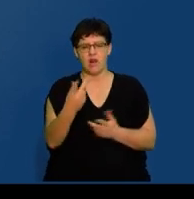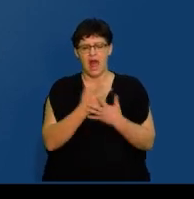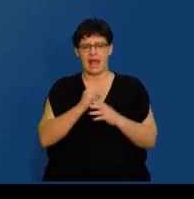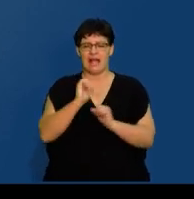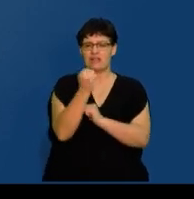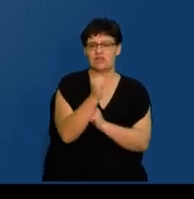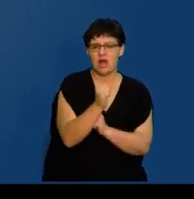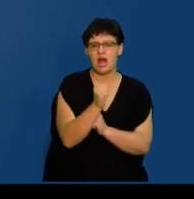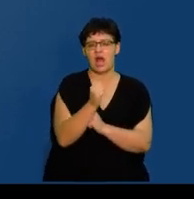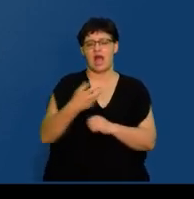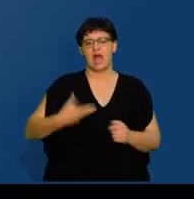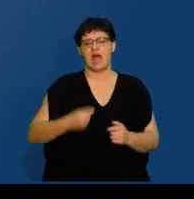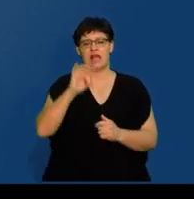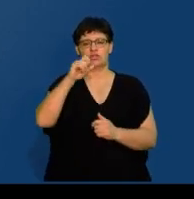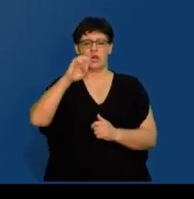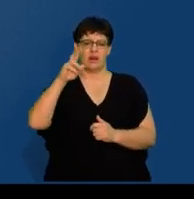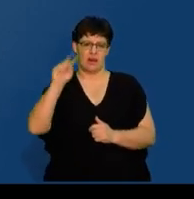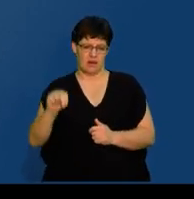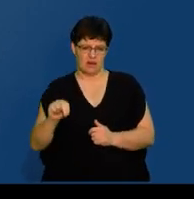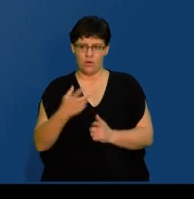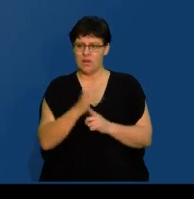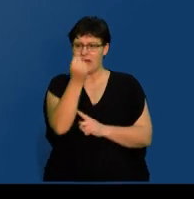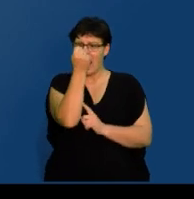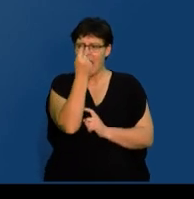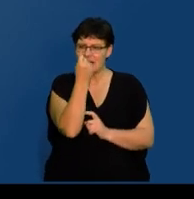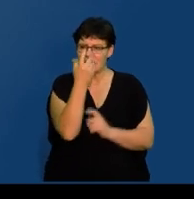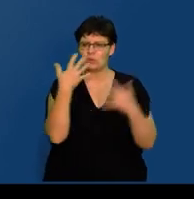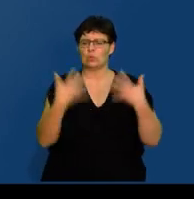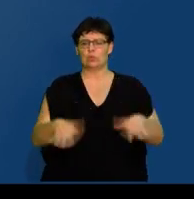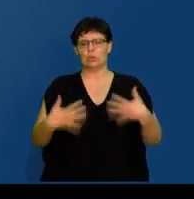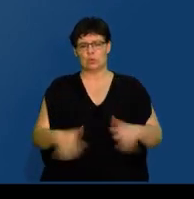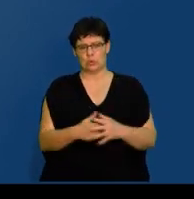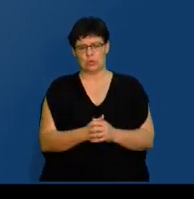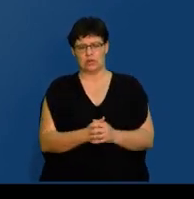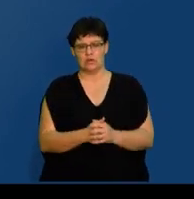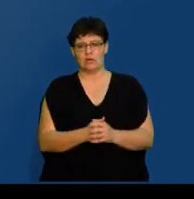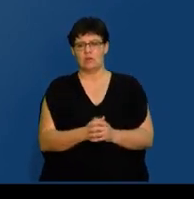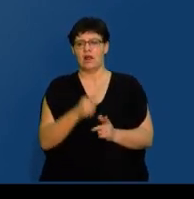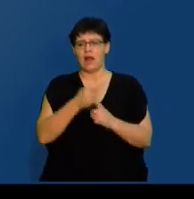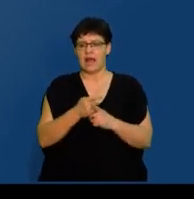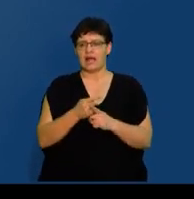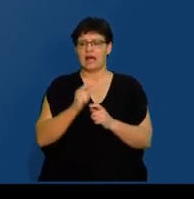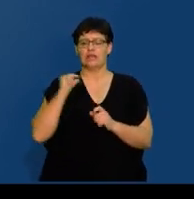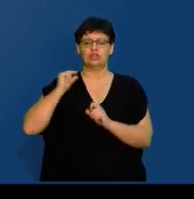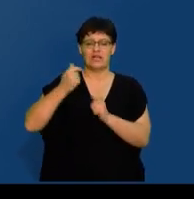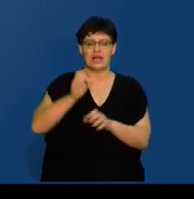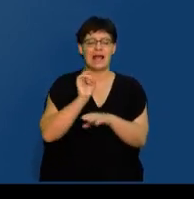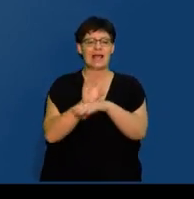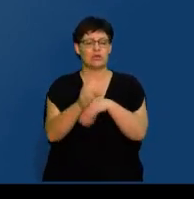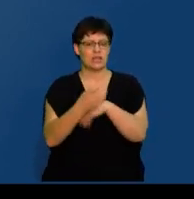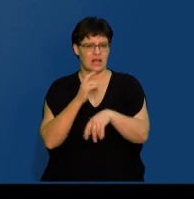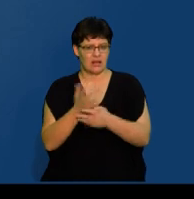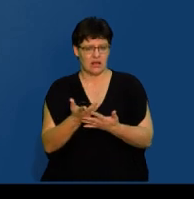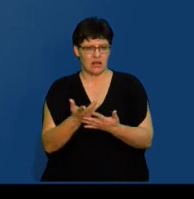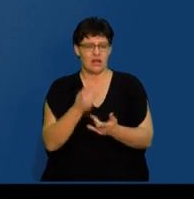engineering insulin. We've got to understand that, very important. The use of genetic counseling in terms of as a mechanism to